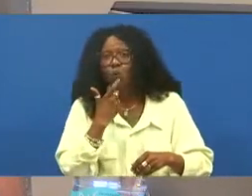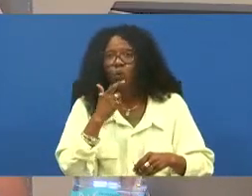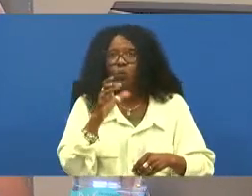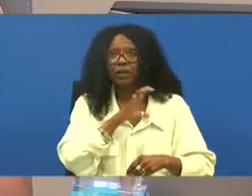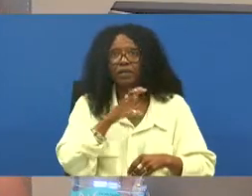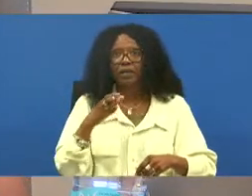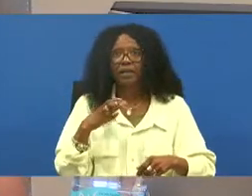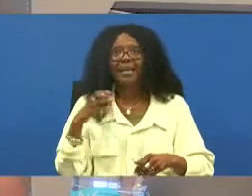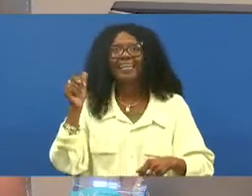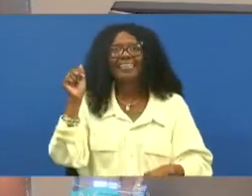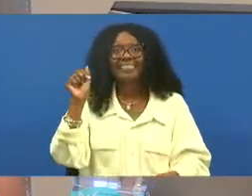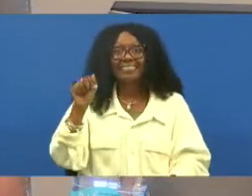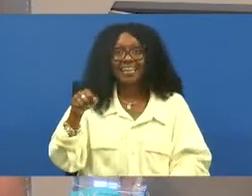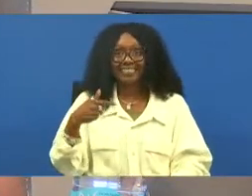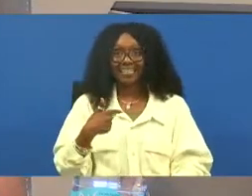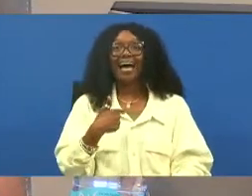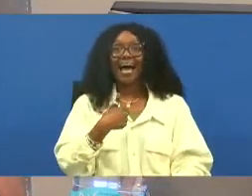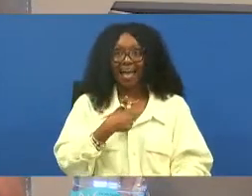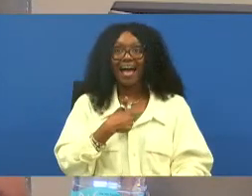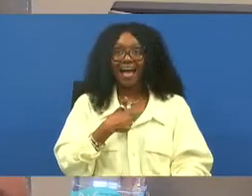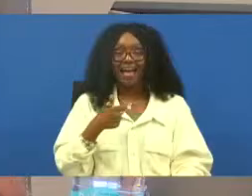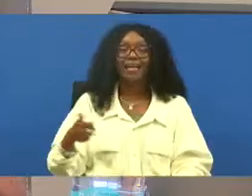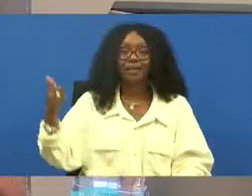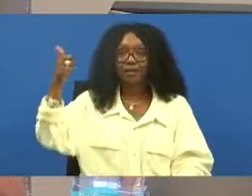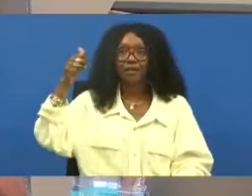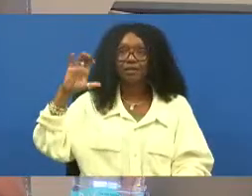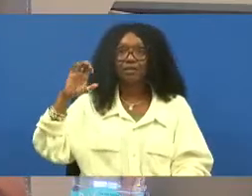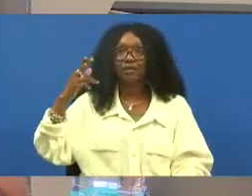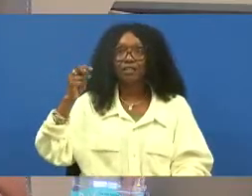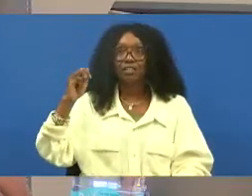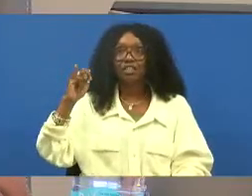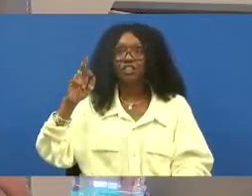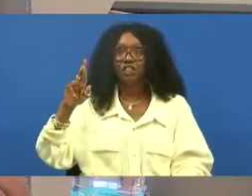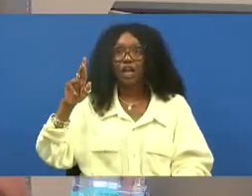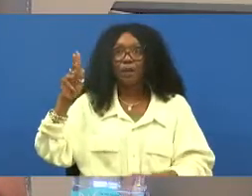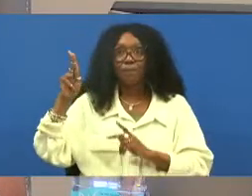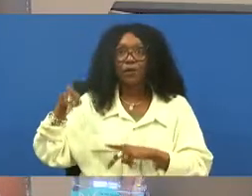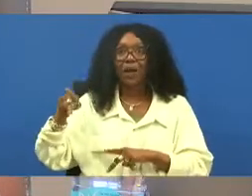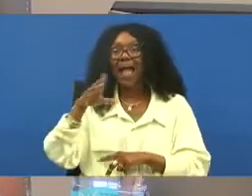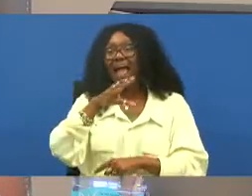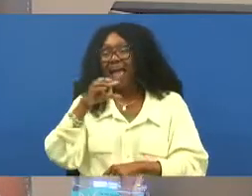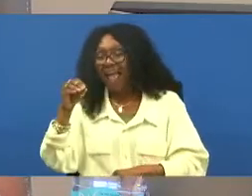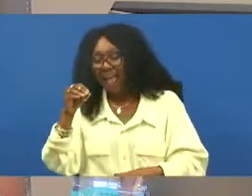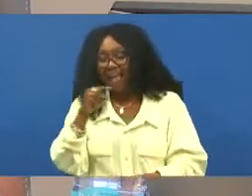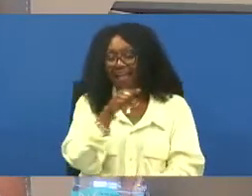I am the chairperson, and then Jill Kidder is the